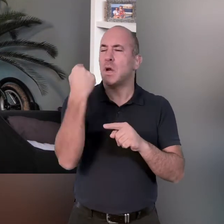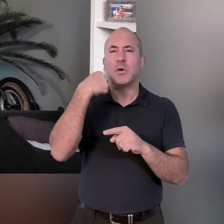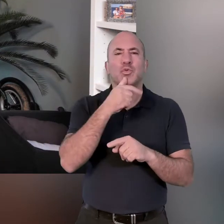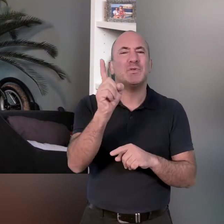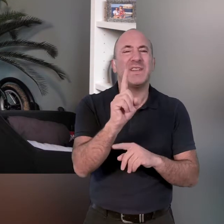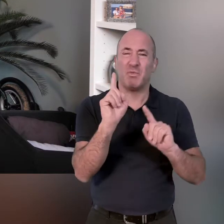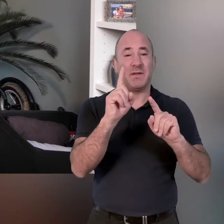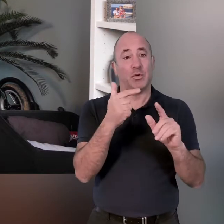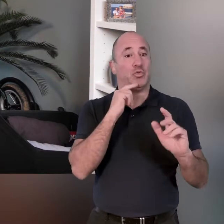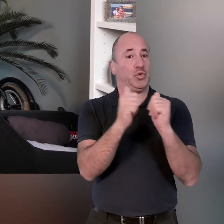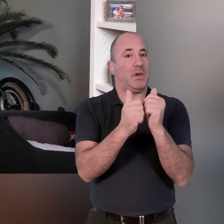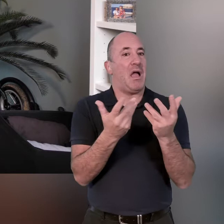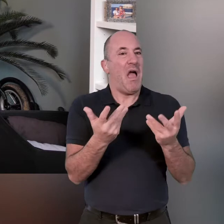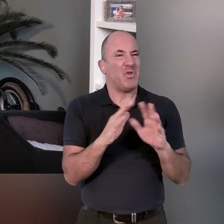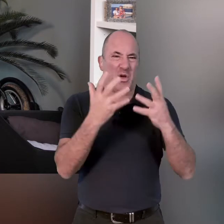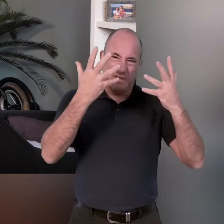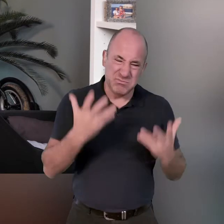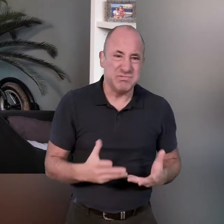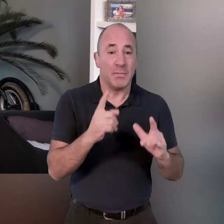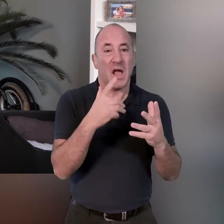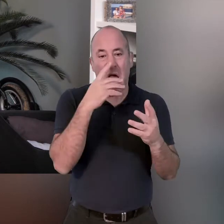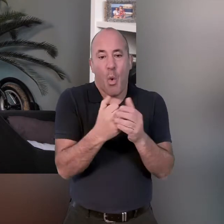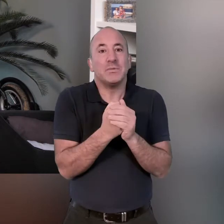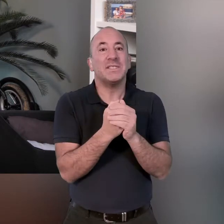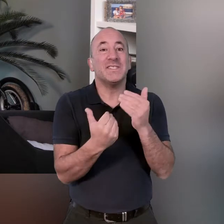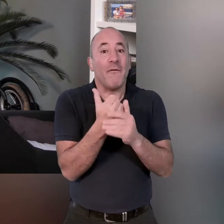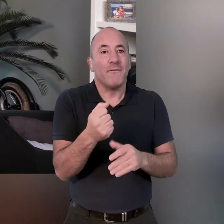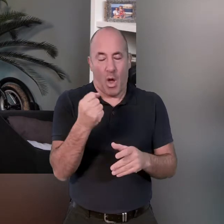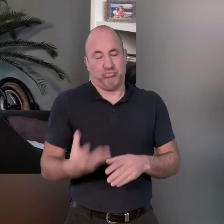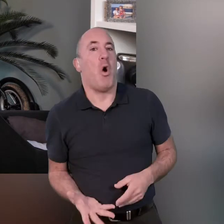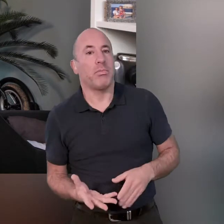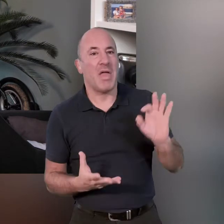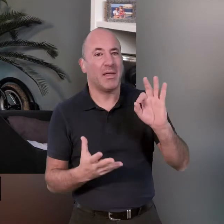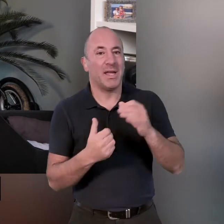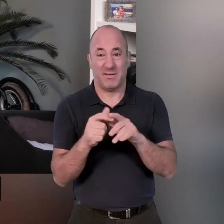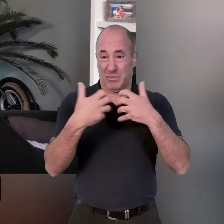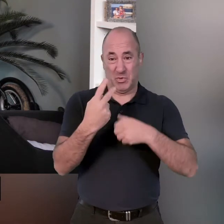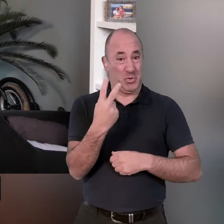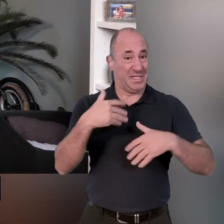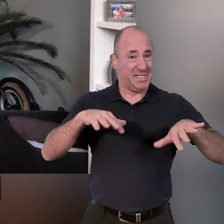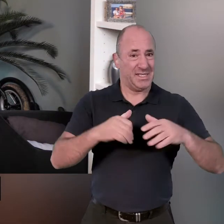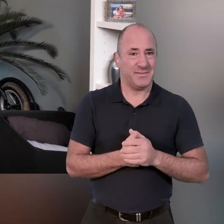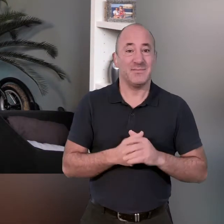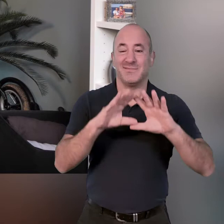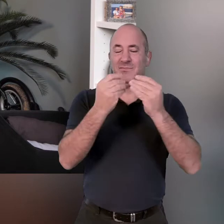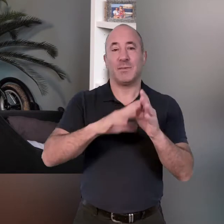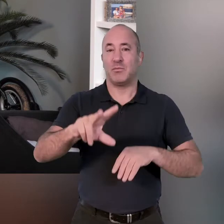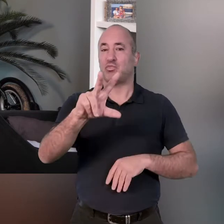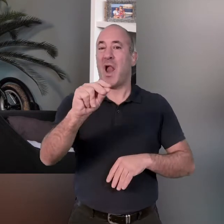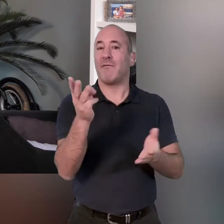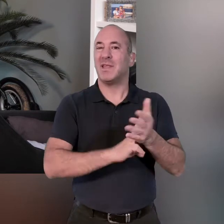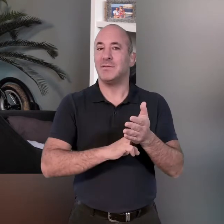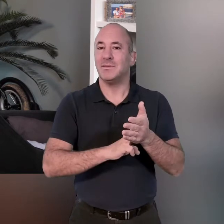used in the past, something just relatively heavy that you can hold on to safely and you're not going to drop. So that's all the equipment we need, and as I said, it's